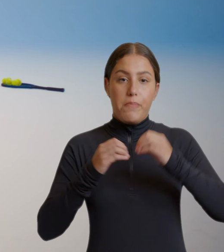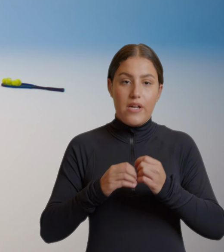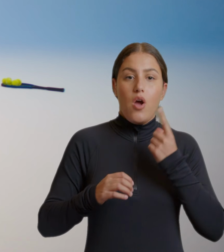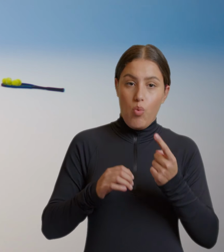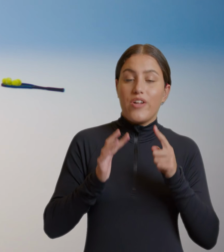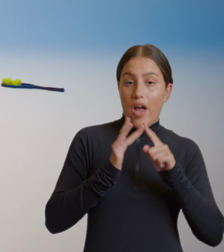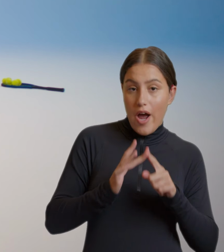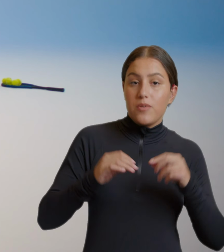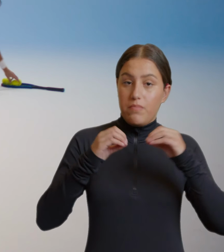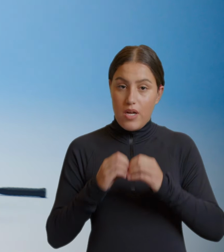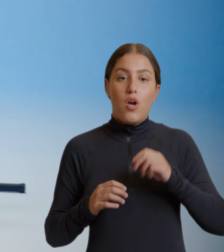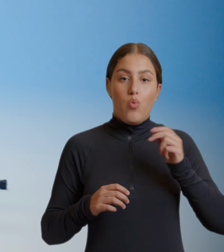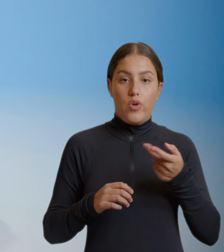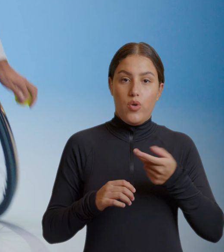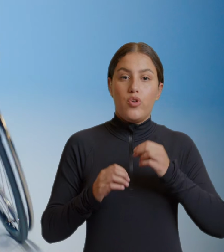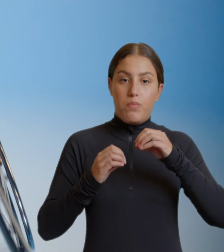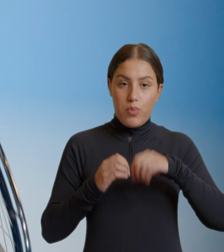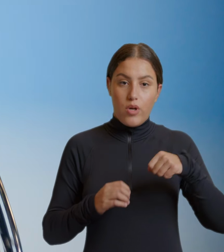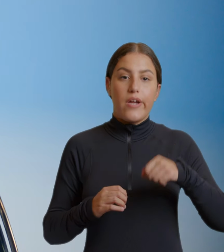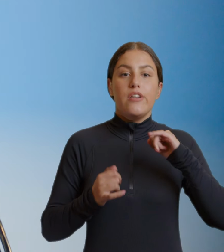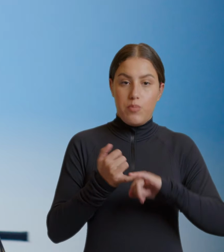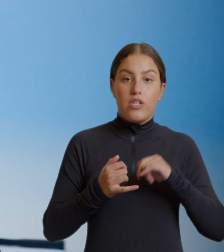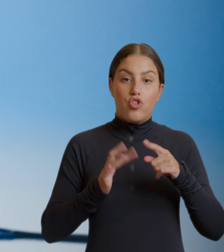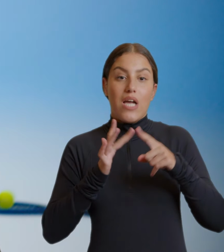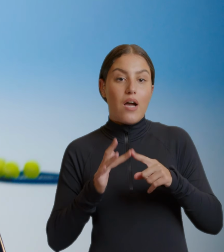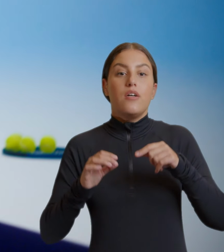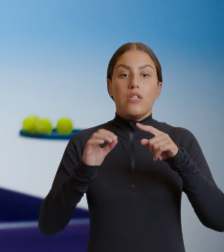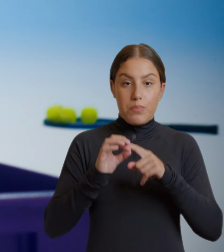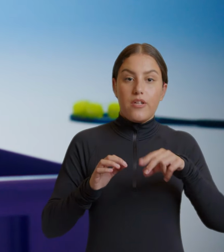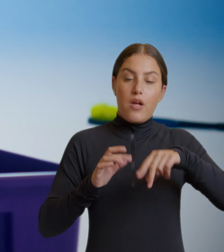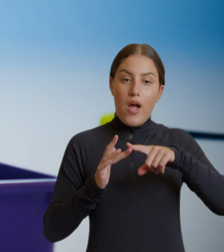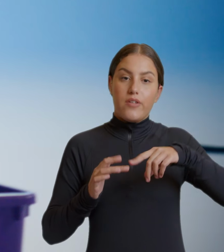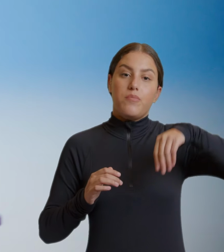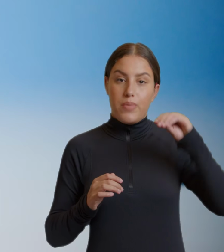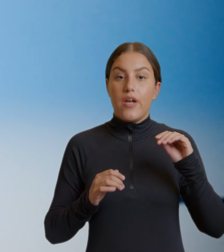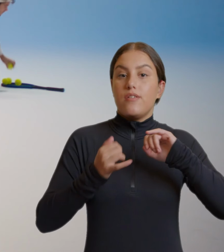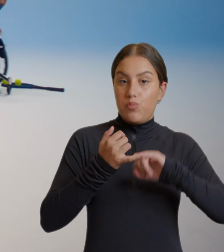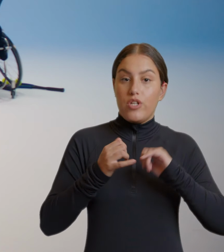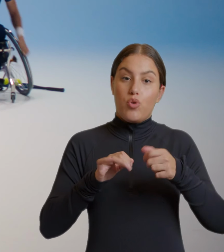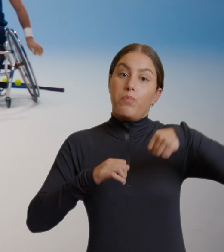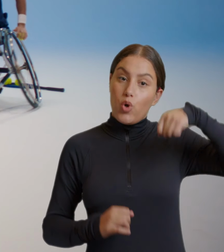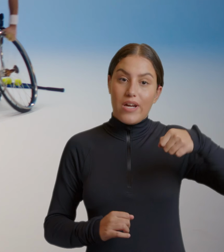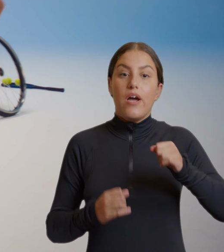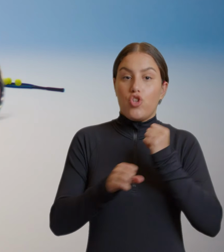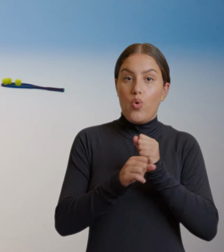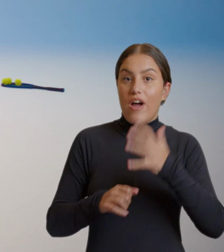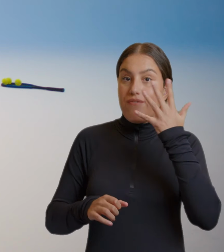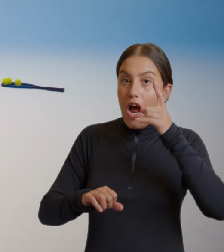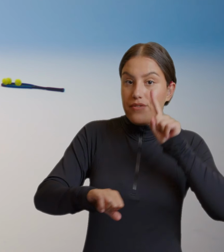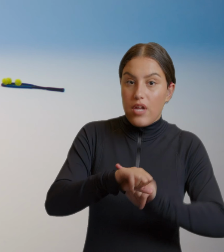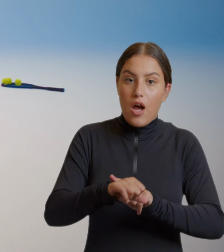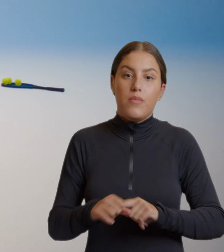two bases. One is the bucket base and one is the item base. So we start at the bucket, sprint to the items,